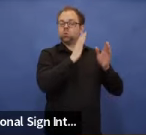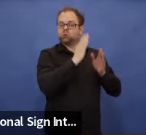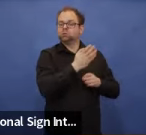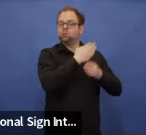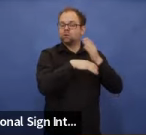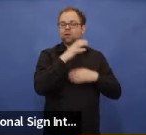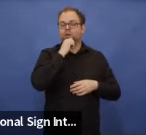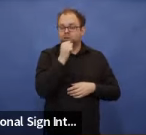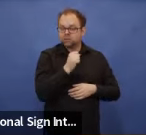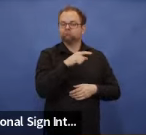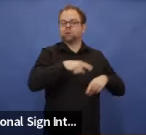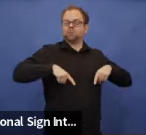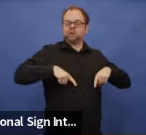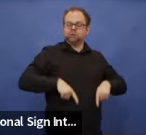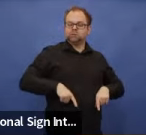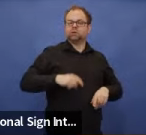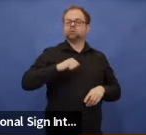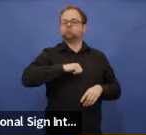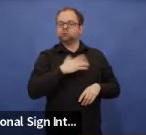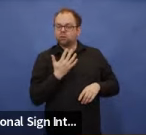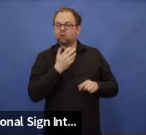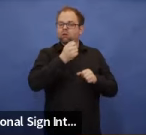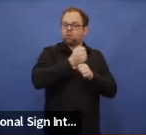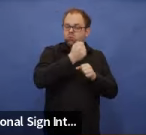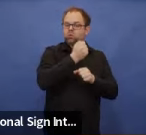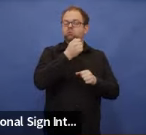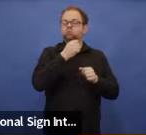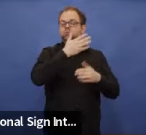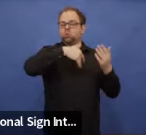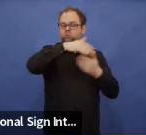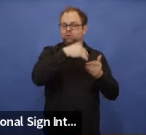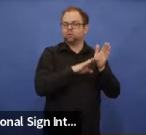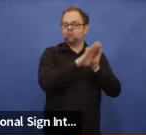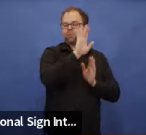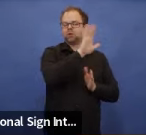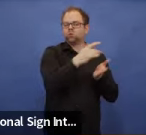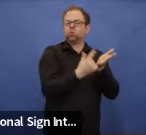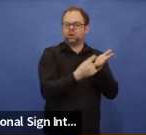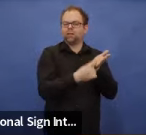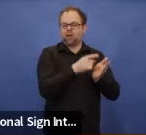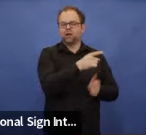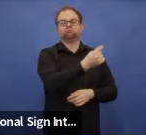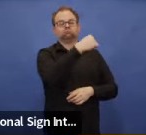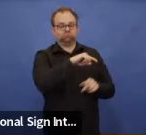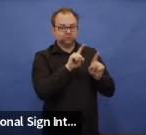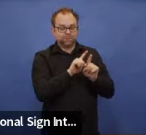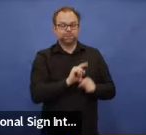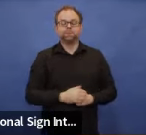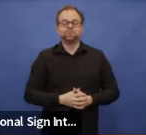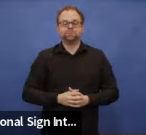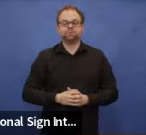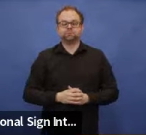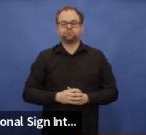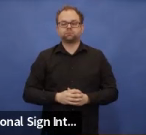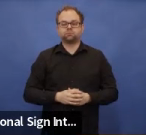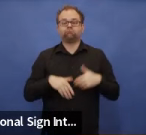International Cooperation Agency, Ismail Mustafa Ismail, and this is the Cash for Work program in